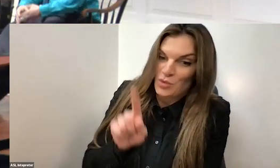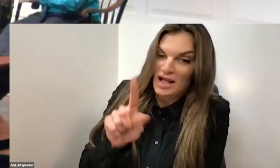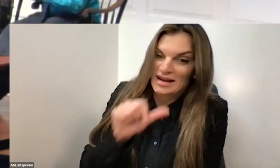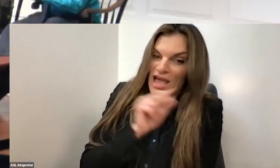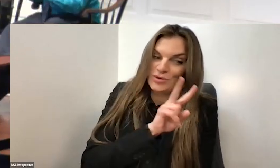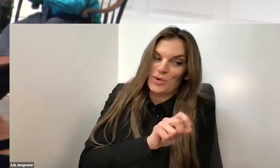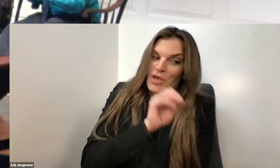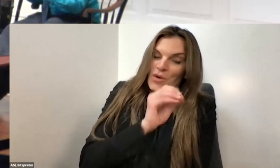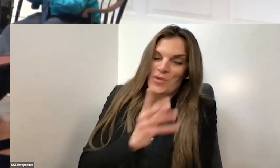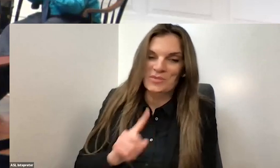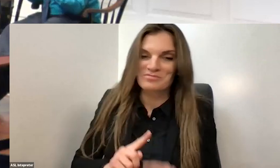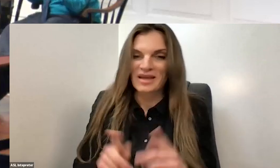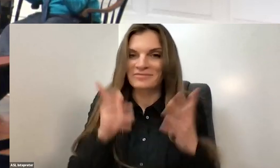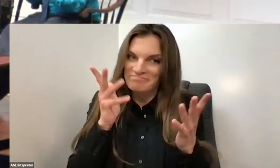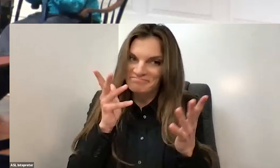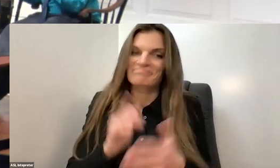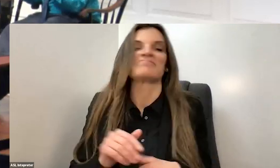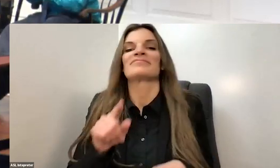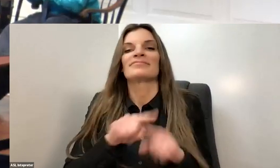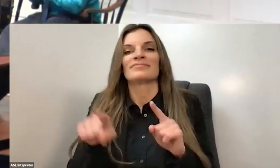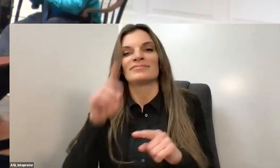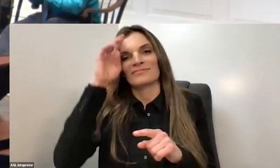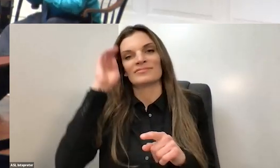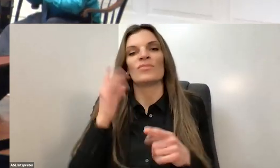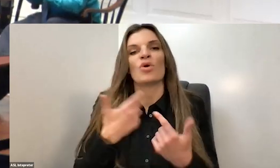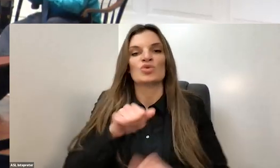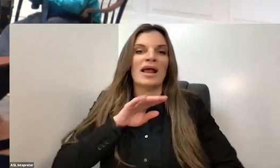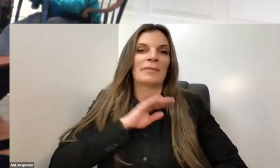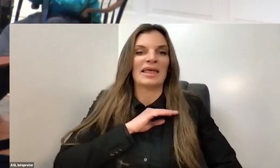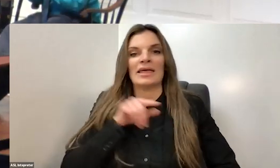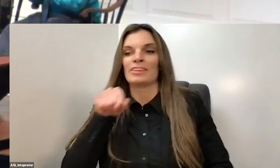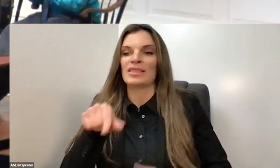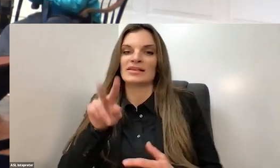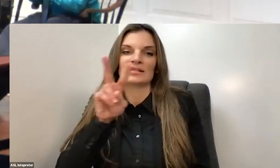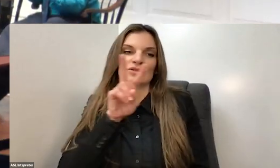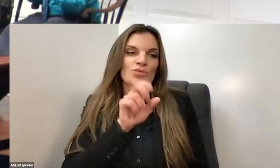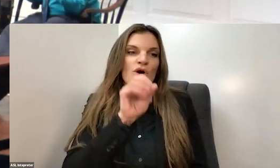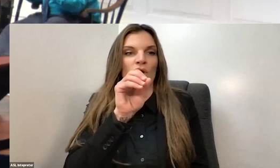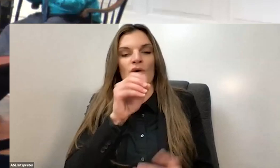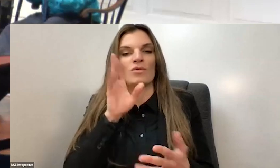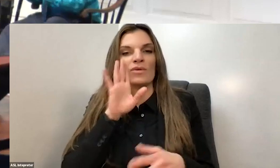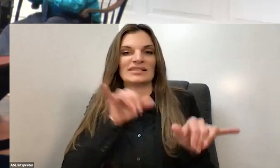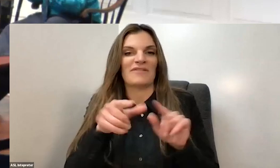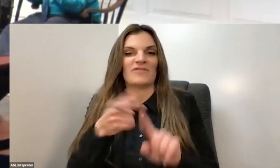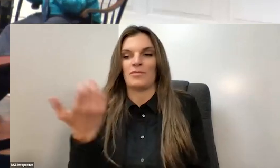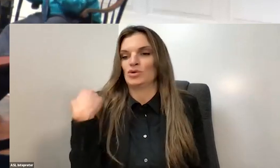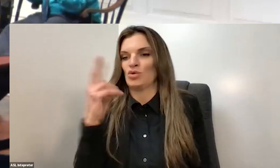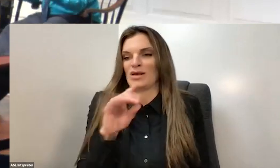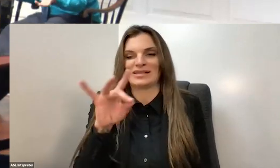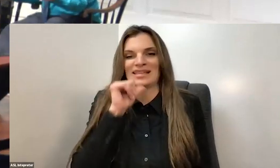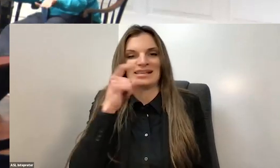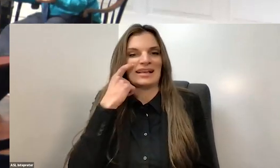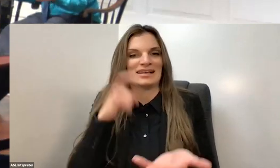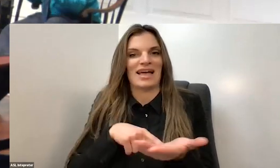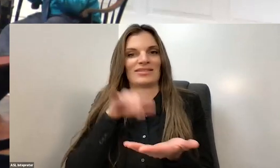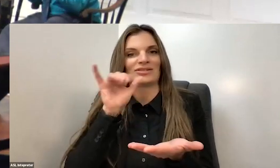we always like to point out when someone's like, we're trying to meet WCAG 2.0, that's a standard from 2008 that doesn't acknowledge the existence of